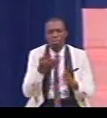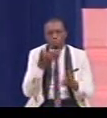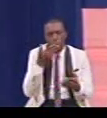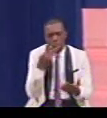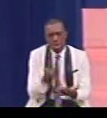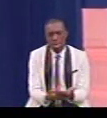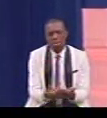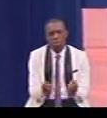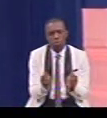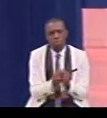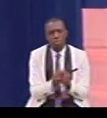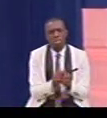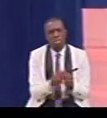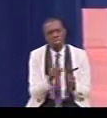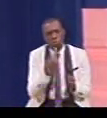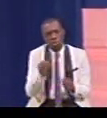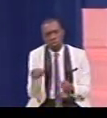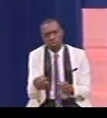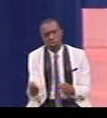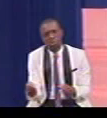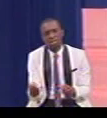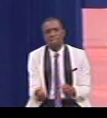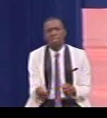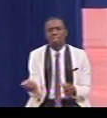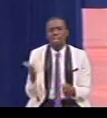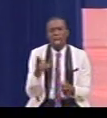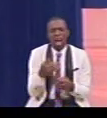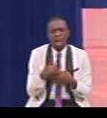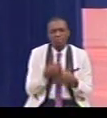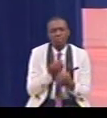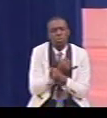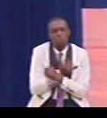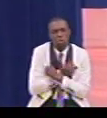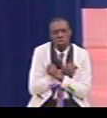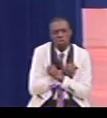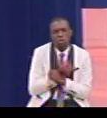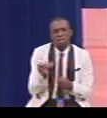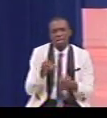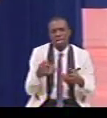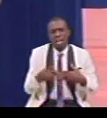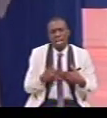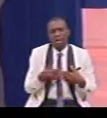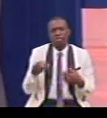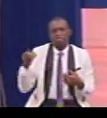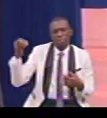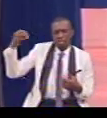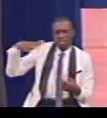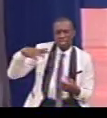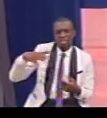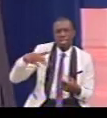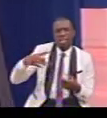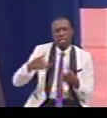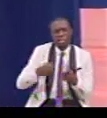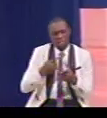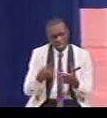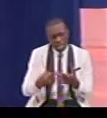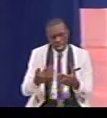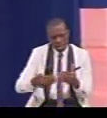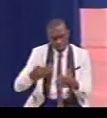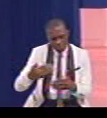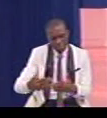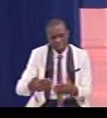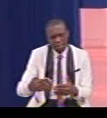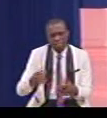they think of each they have love they're gracious but then after that first experience of Grace there's the next